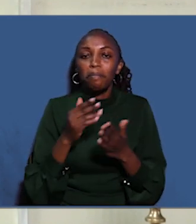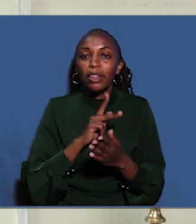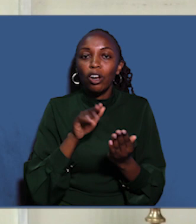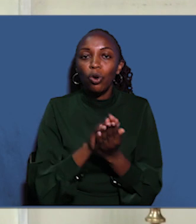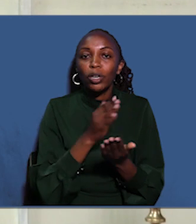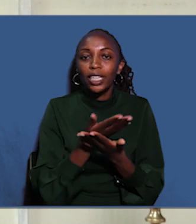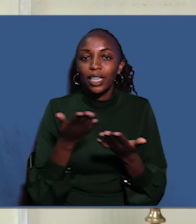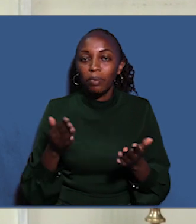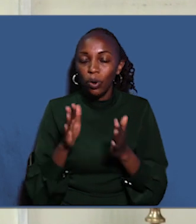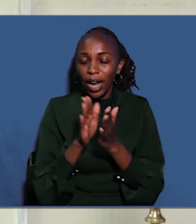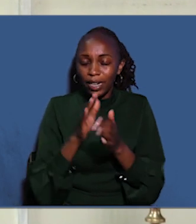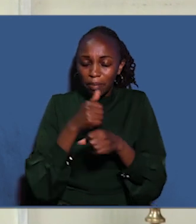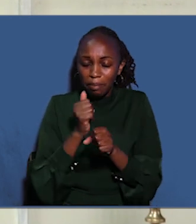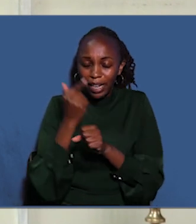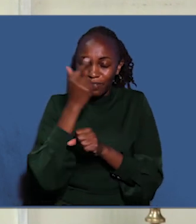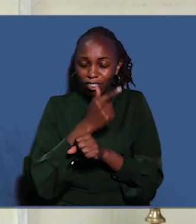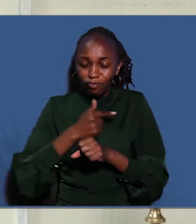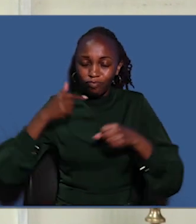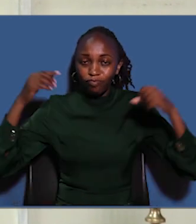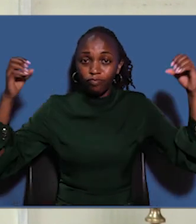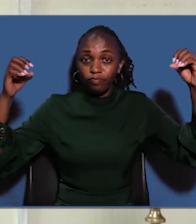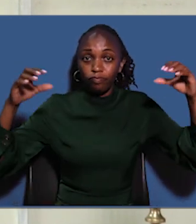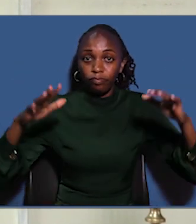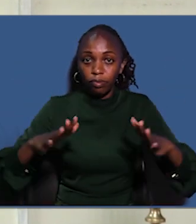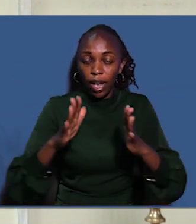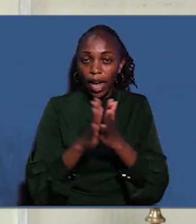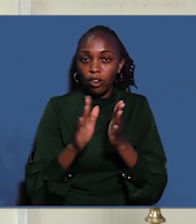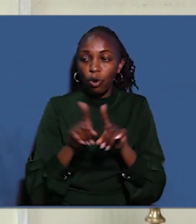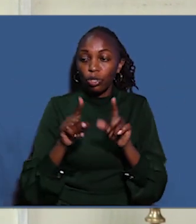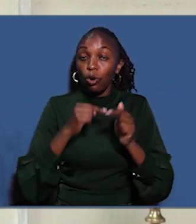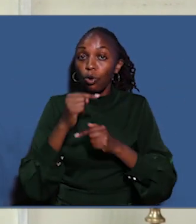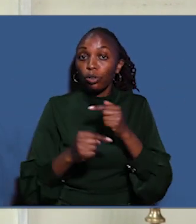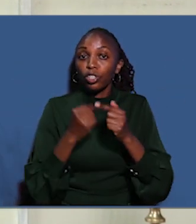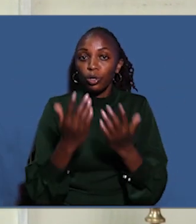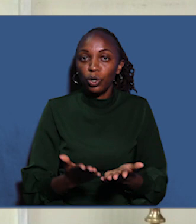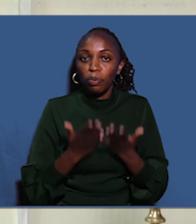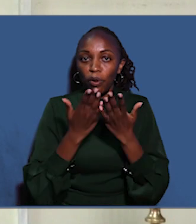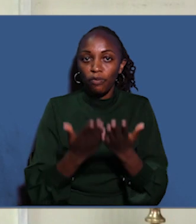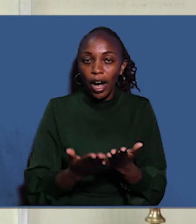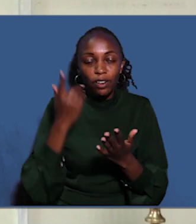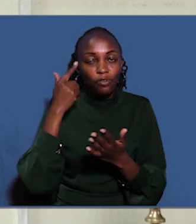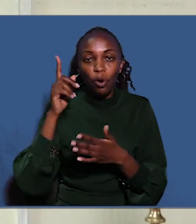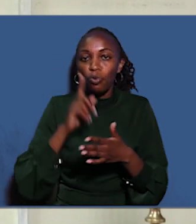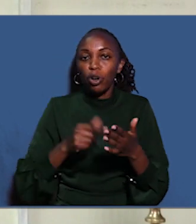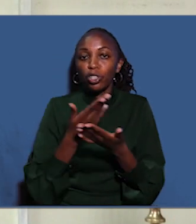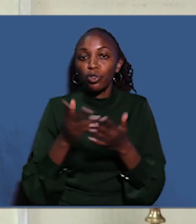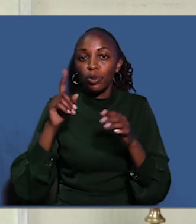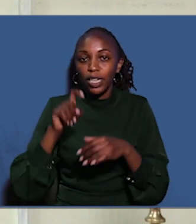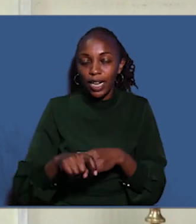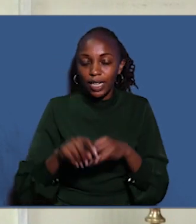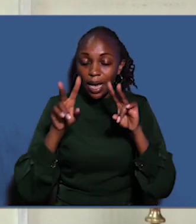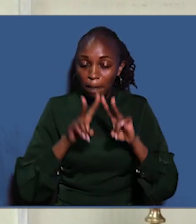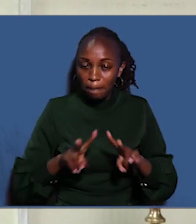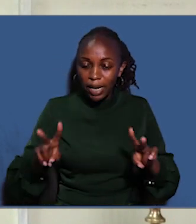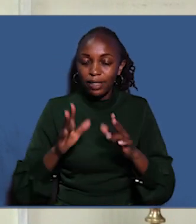the Lord cause his face to shine towards you. And may he continue to provide for that which you need. Peace